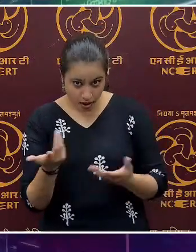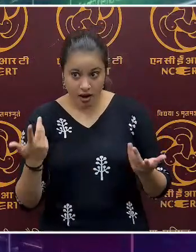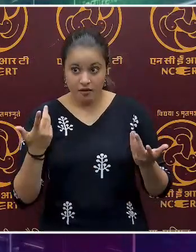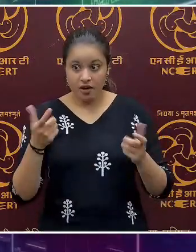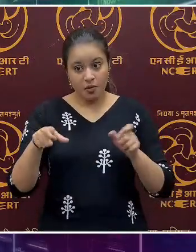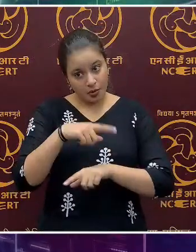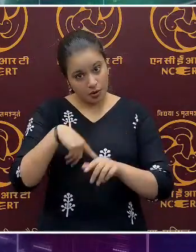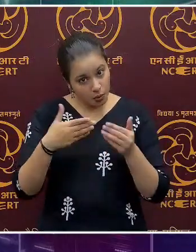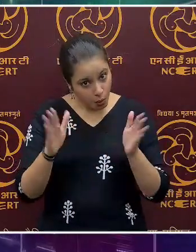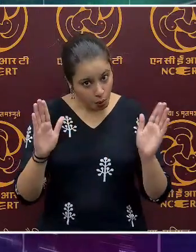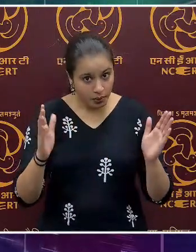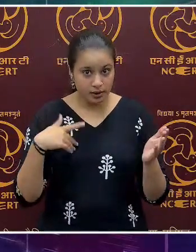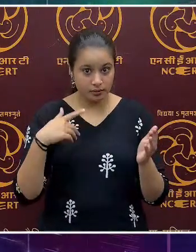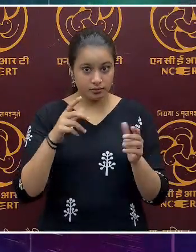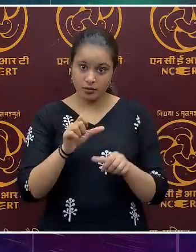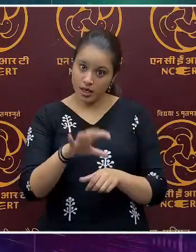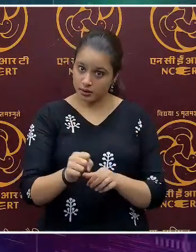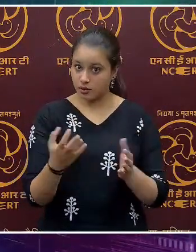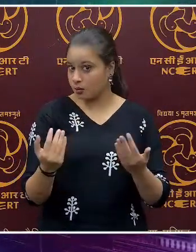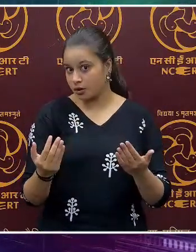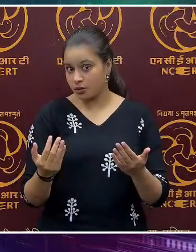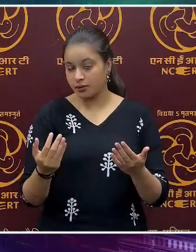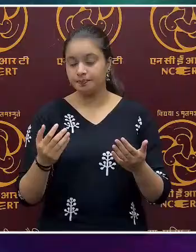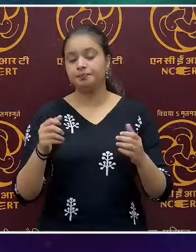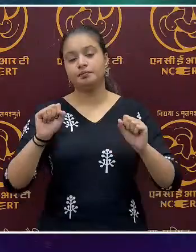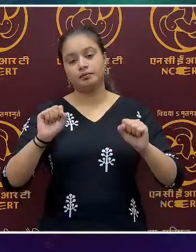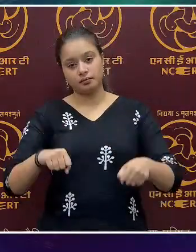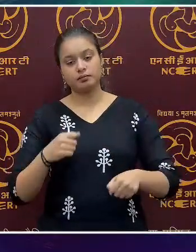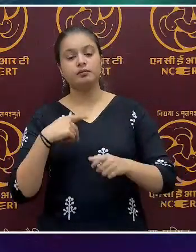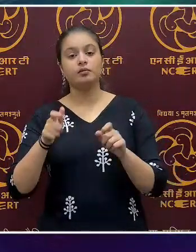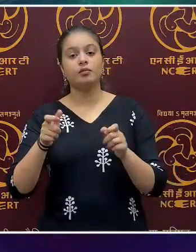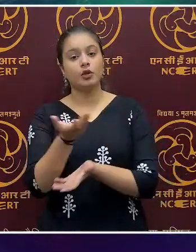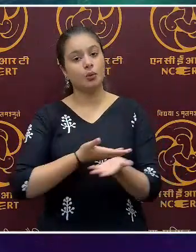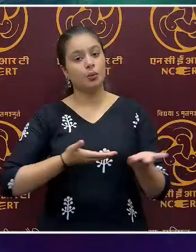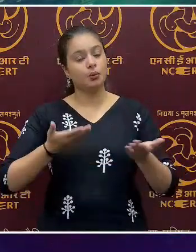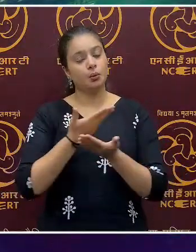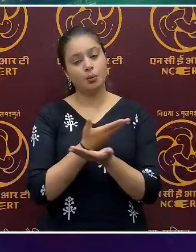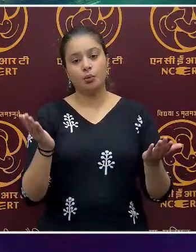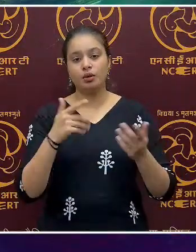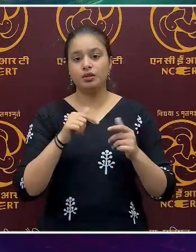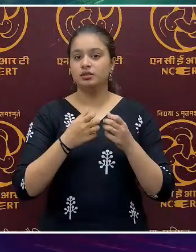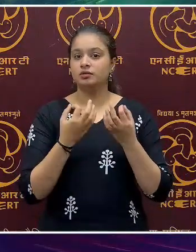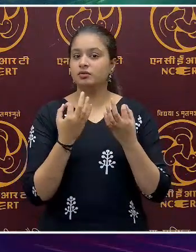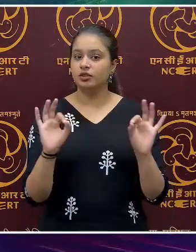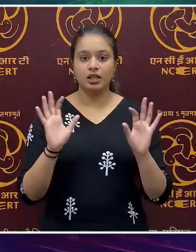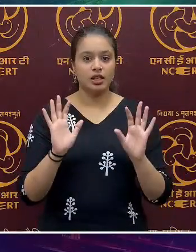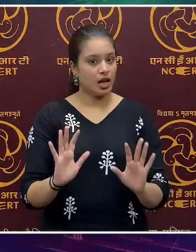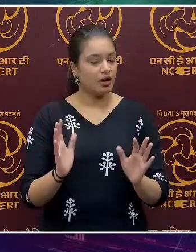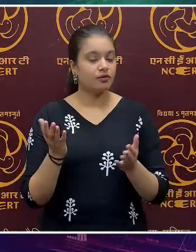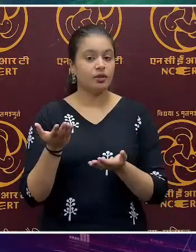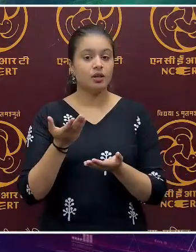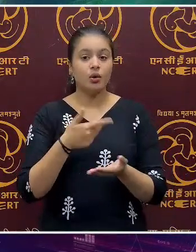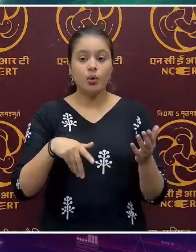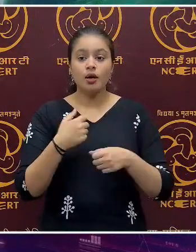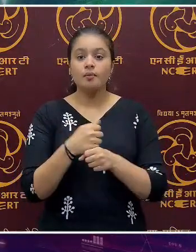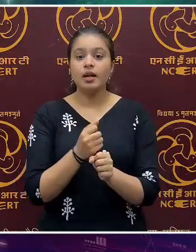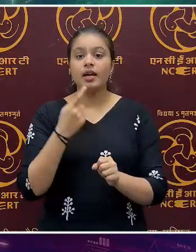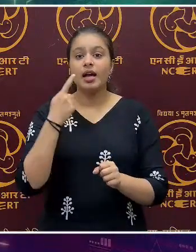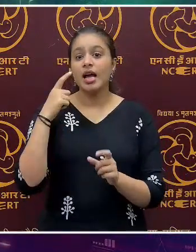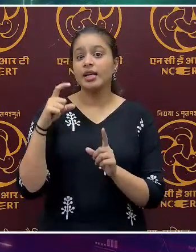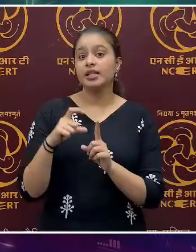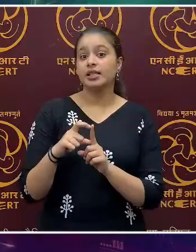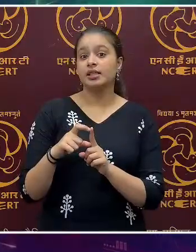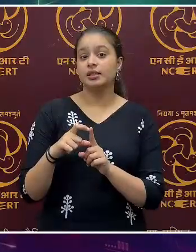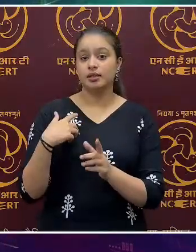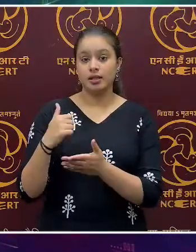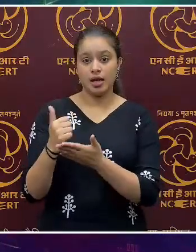all? Yes, yes. So it is free for all. It is open for all actually. We just need to create our ID. Like with the